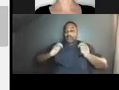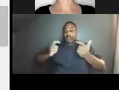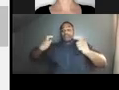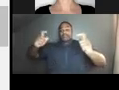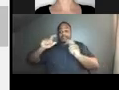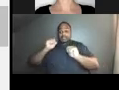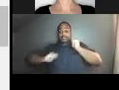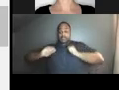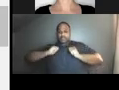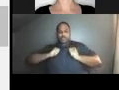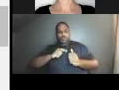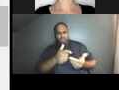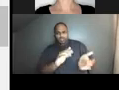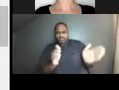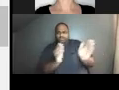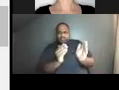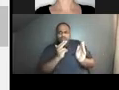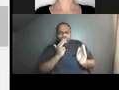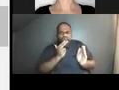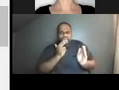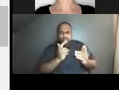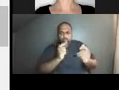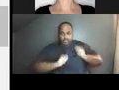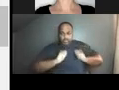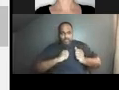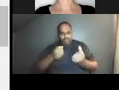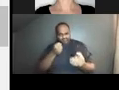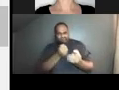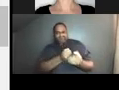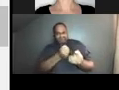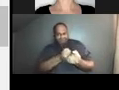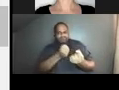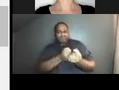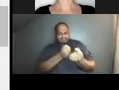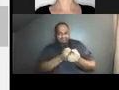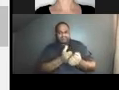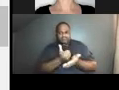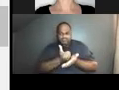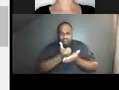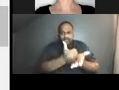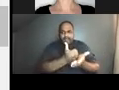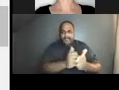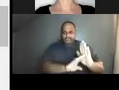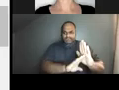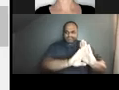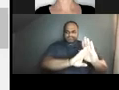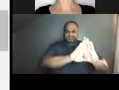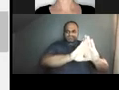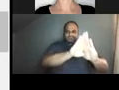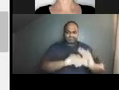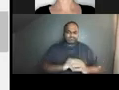vulnerable. The community should be able to react as quickly as possible and spread information on the pressure that is put on any of the